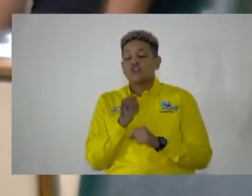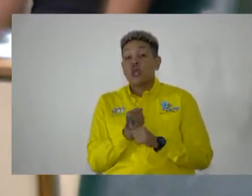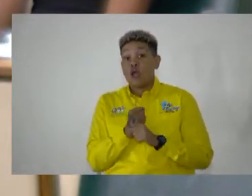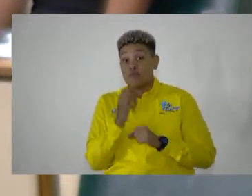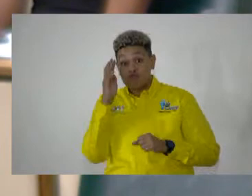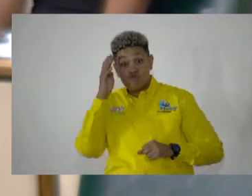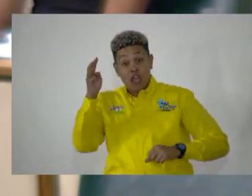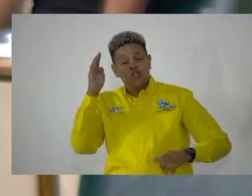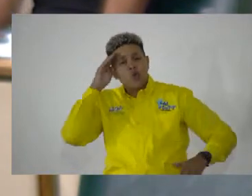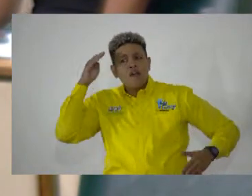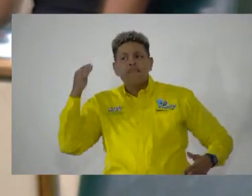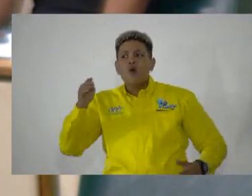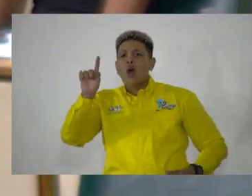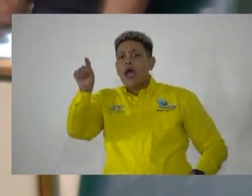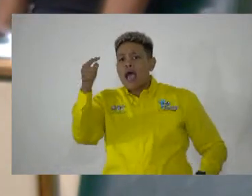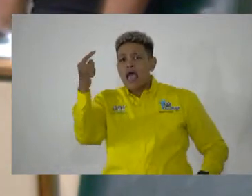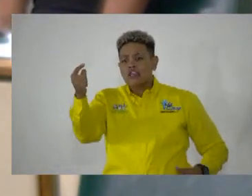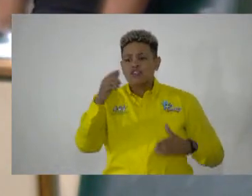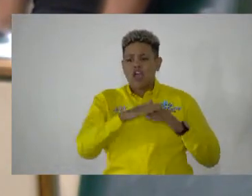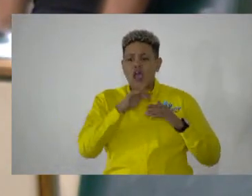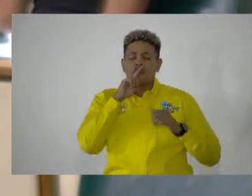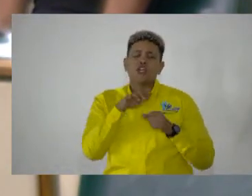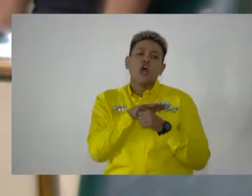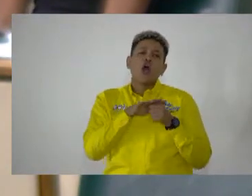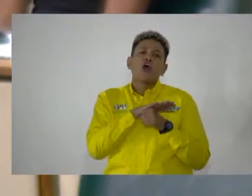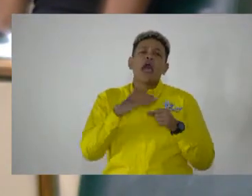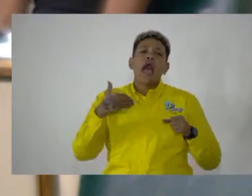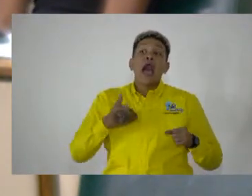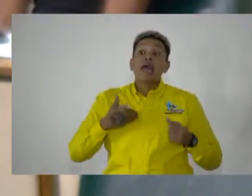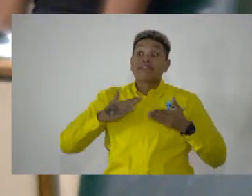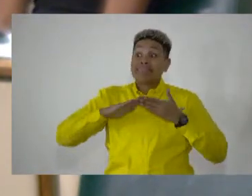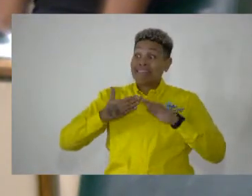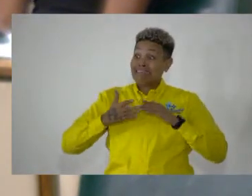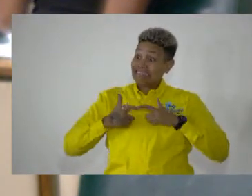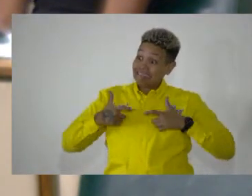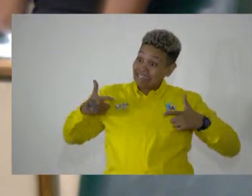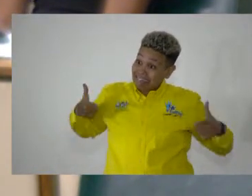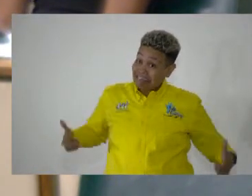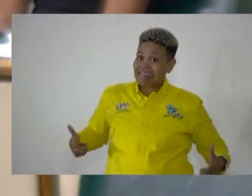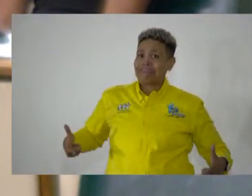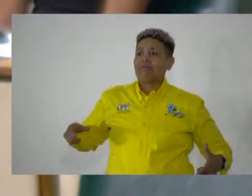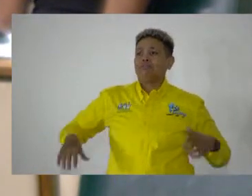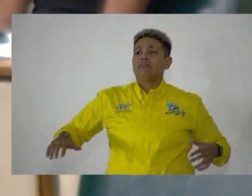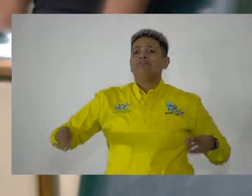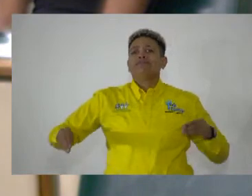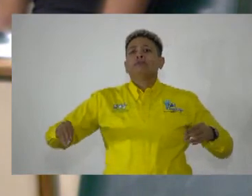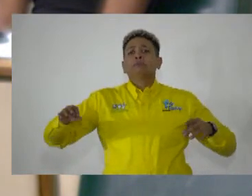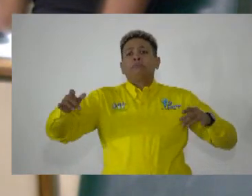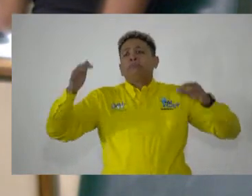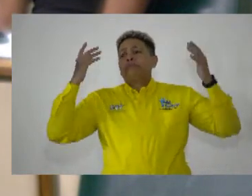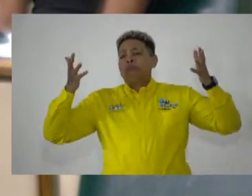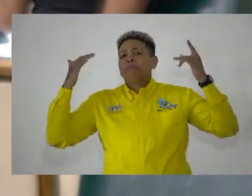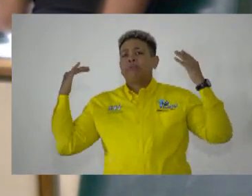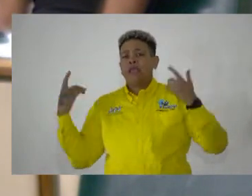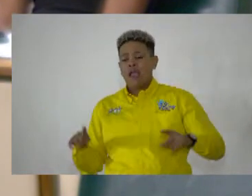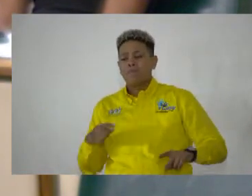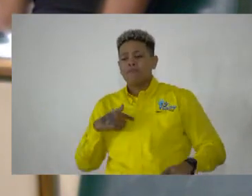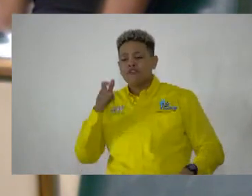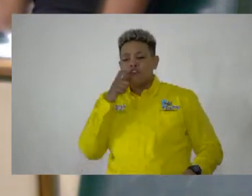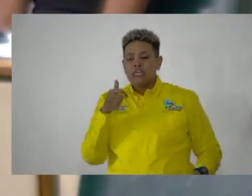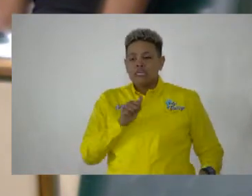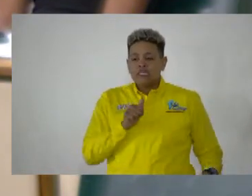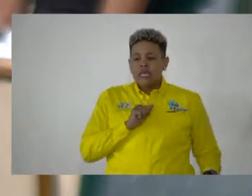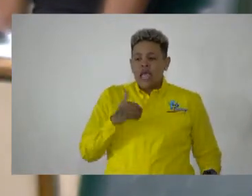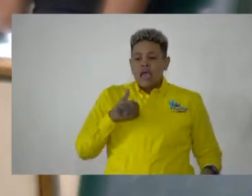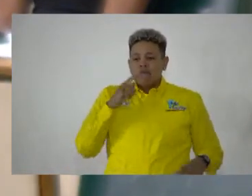focus exclusively on constituencies that have urban areas. Madam Speaker, recently I